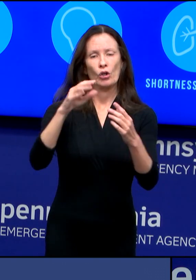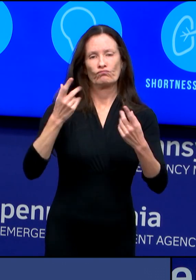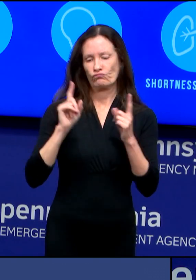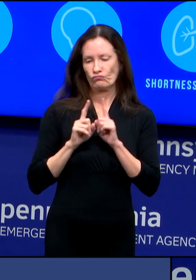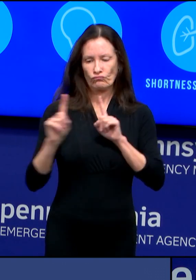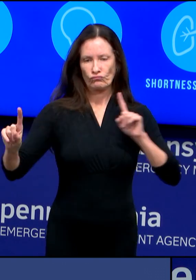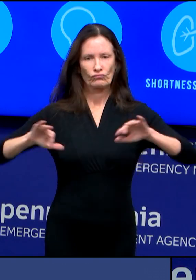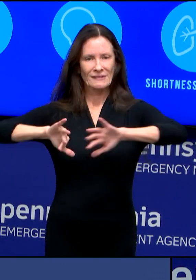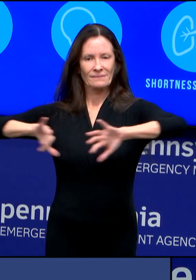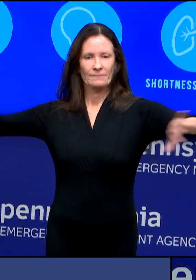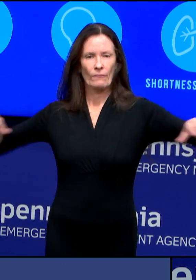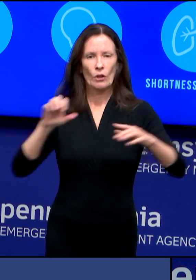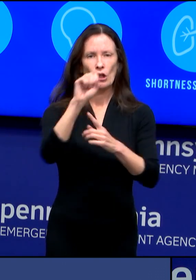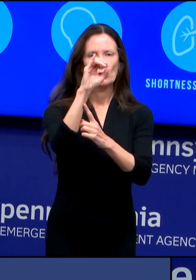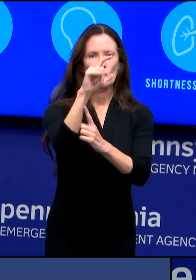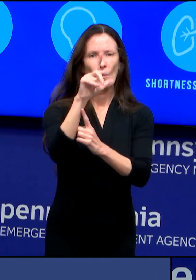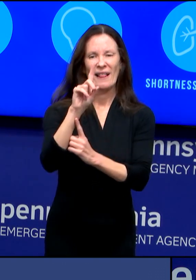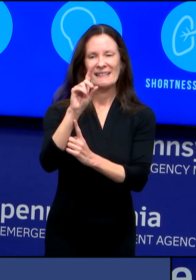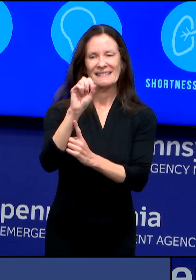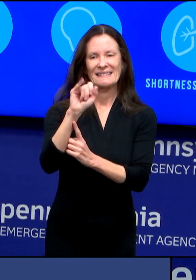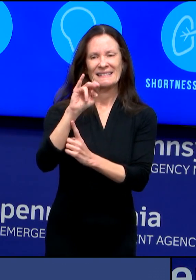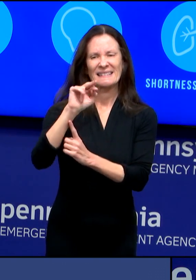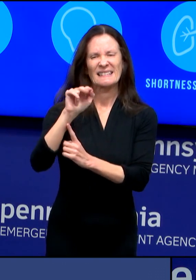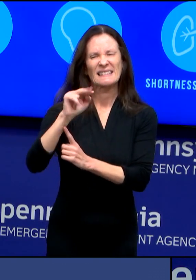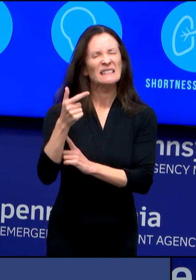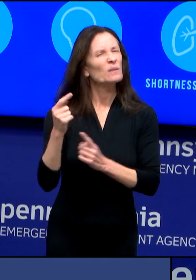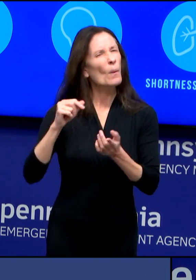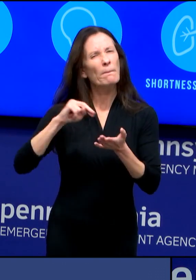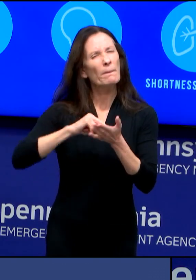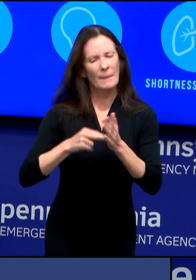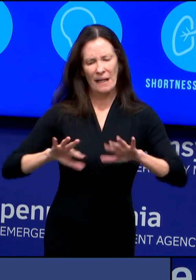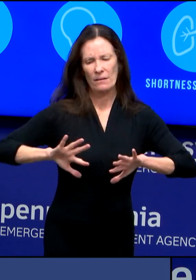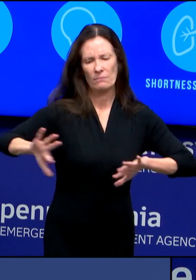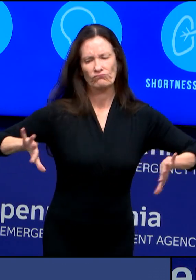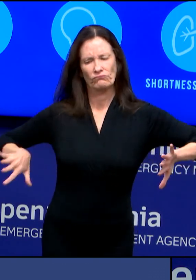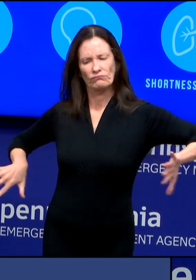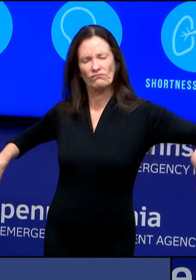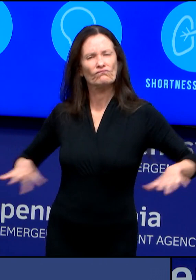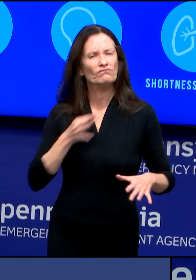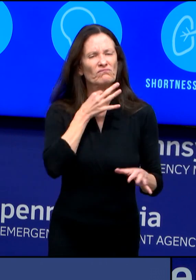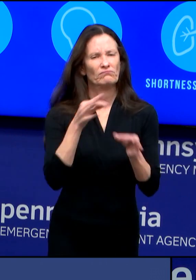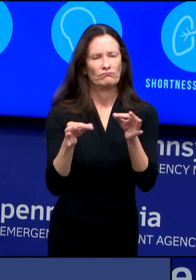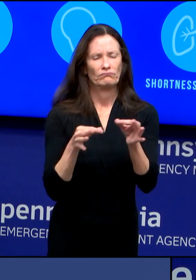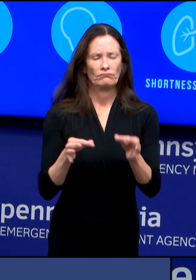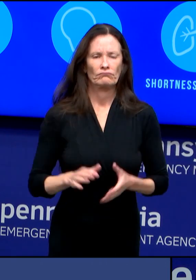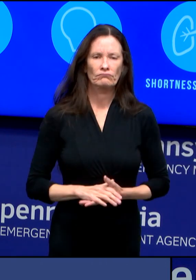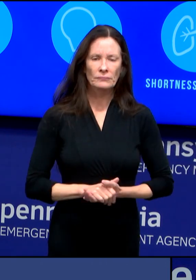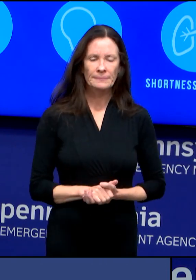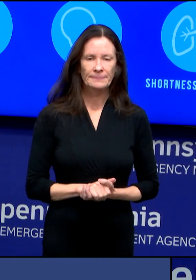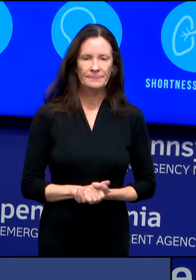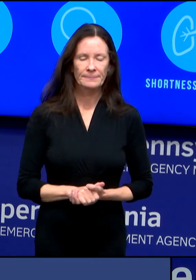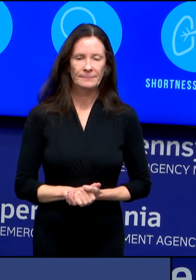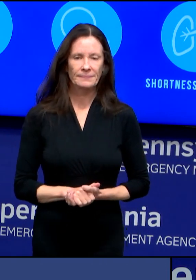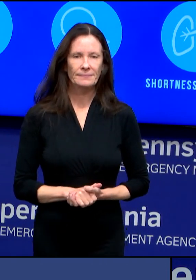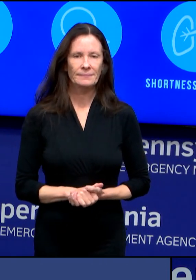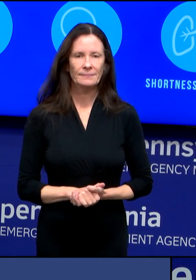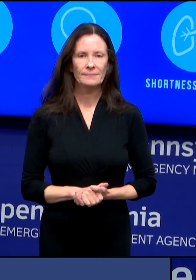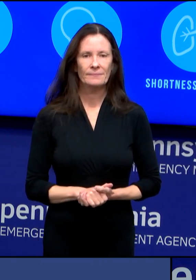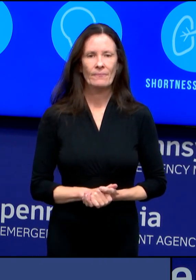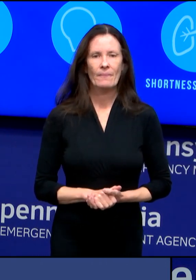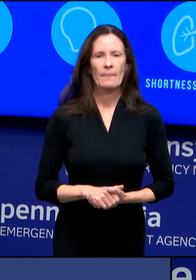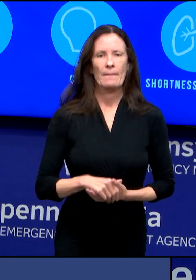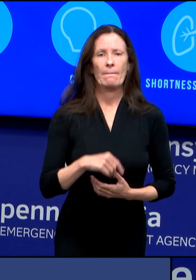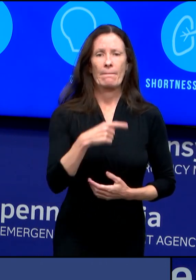where it's taken hold? Mm-hmm. So the social distancing that the governor has put in place, these prevention